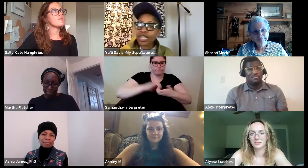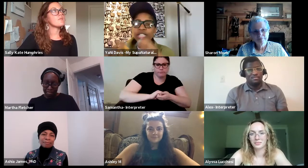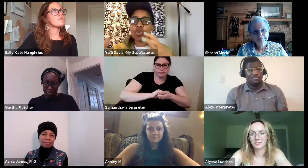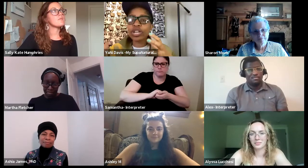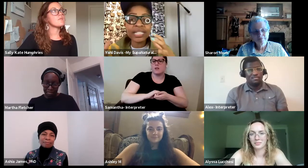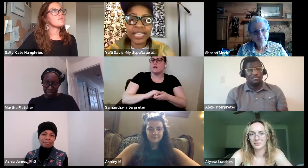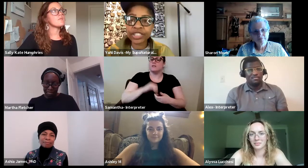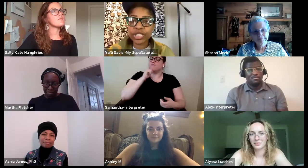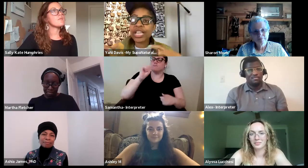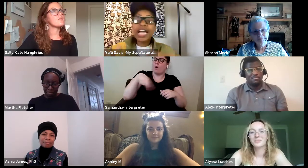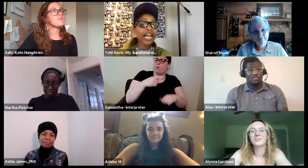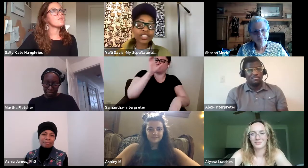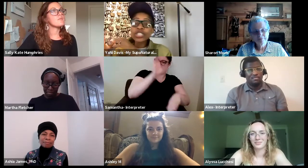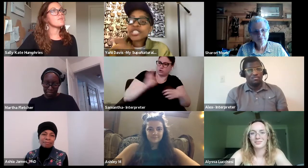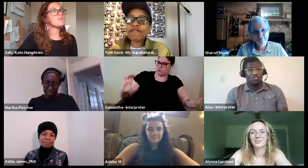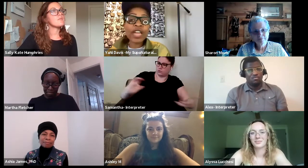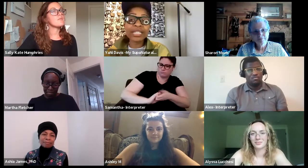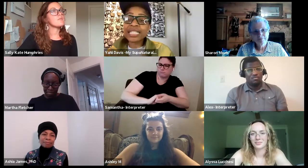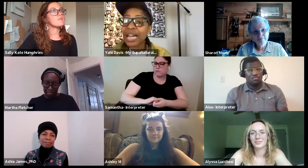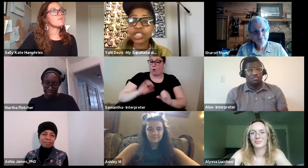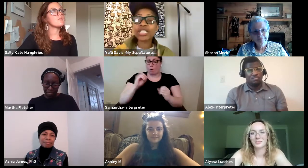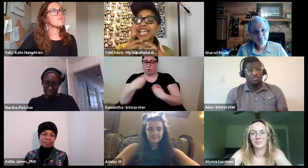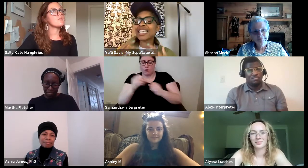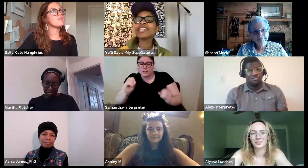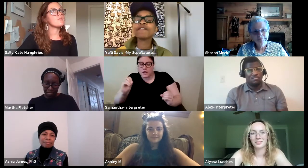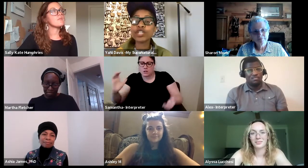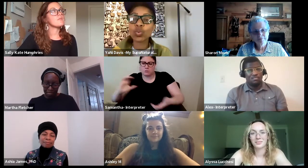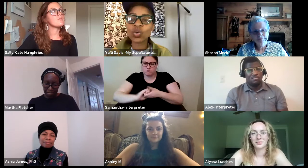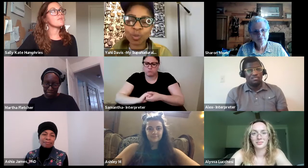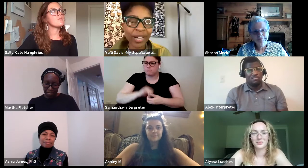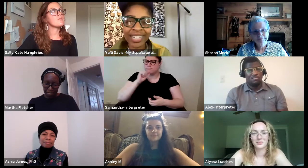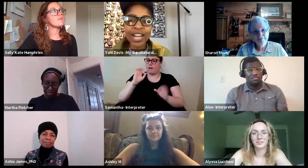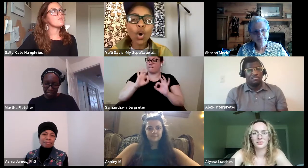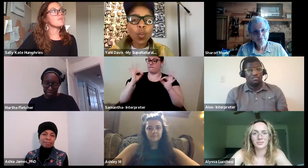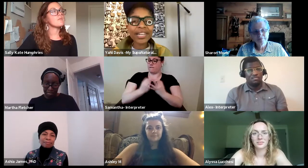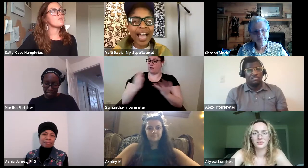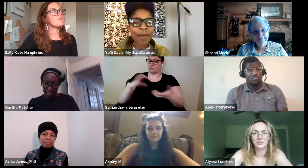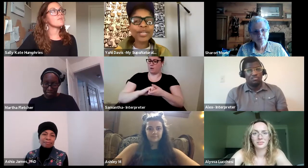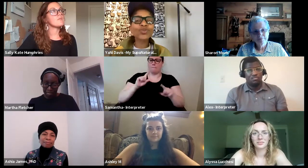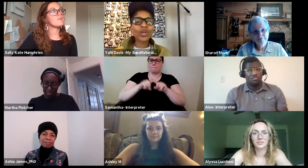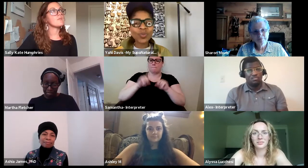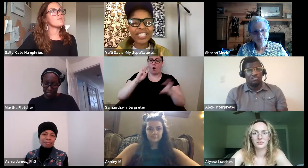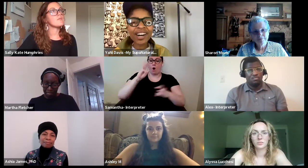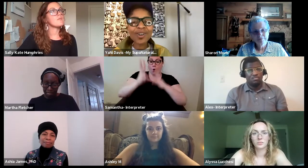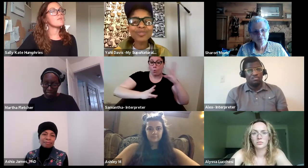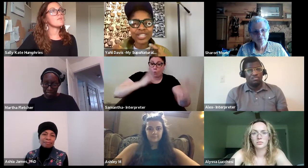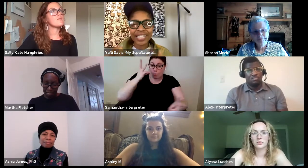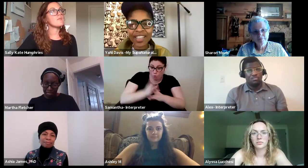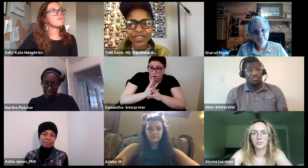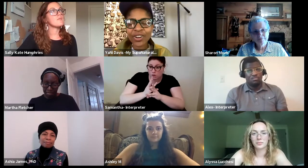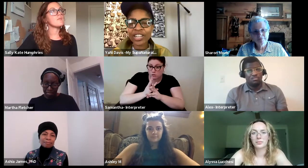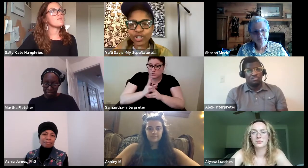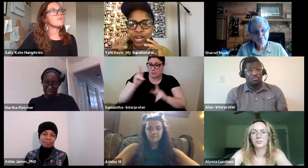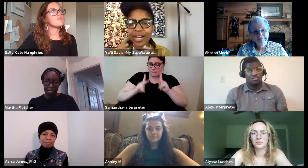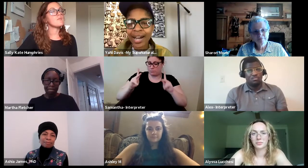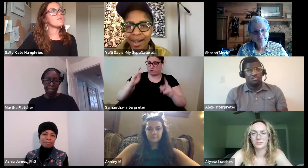not just as organizations, not just as families, not just as individuals, but what happens when we come